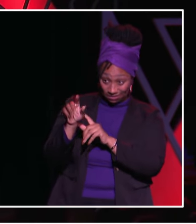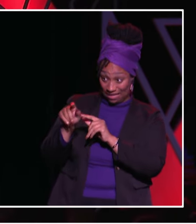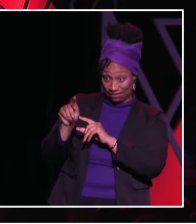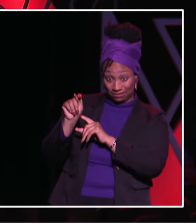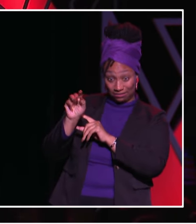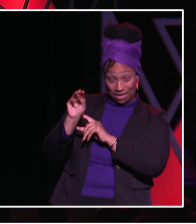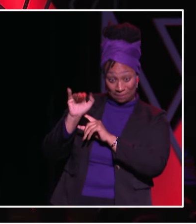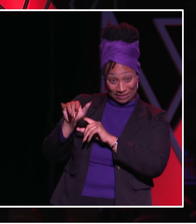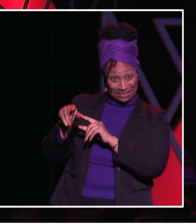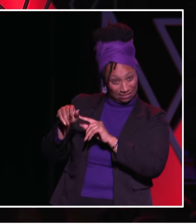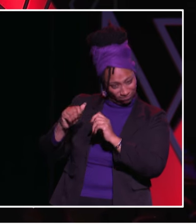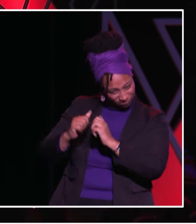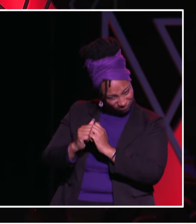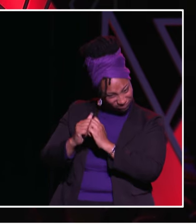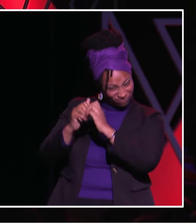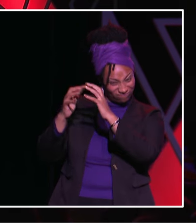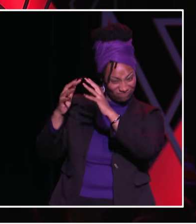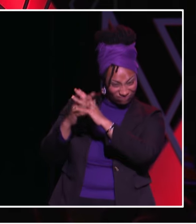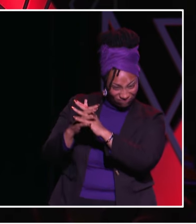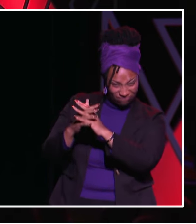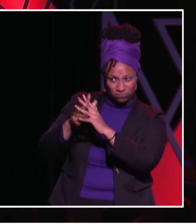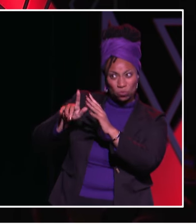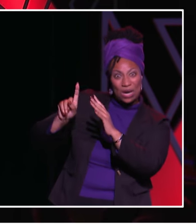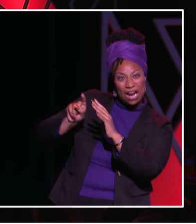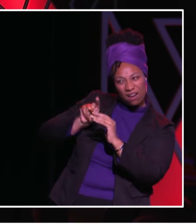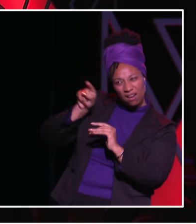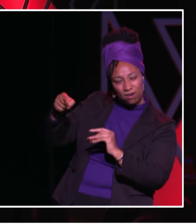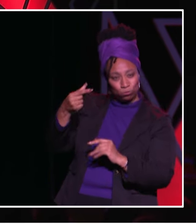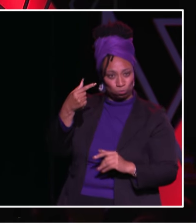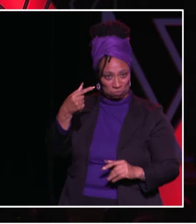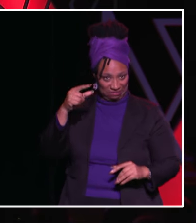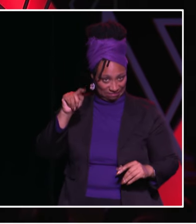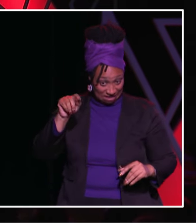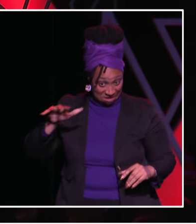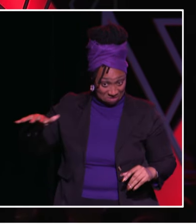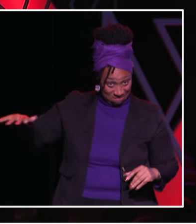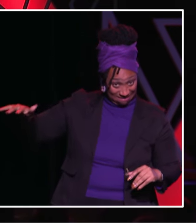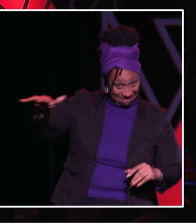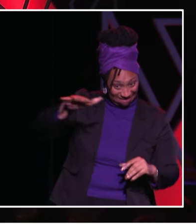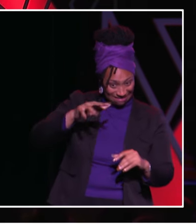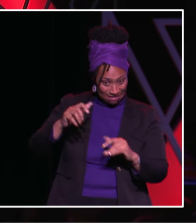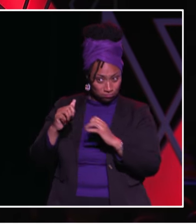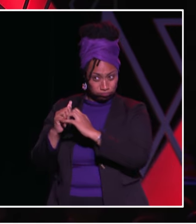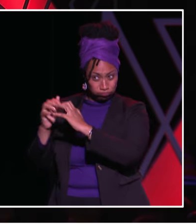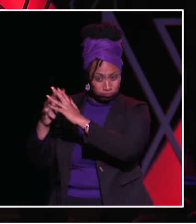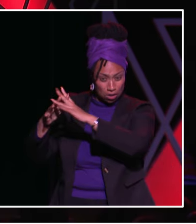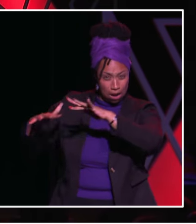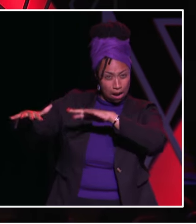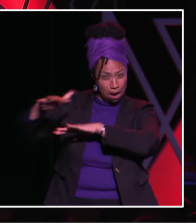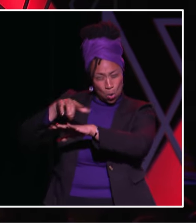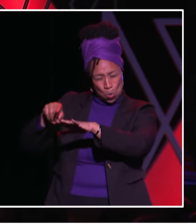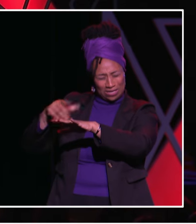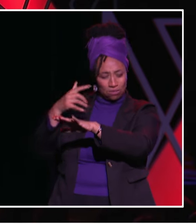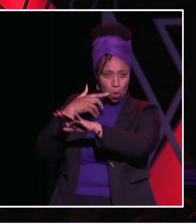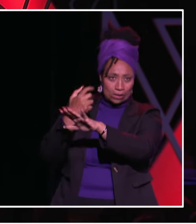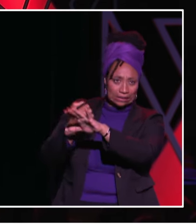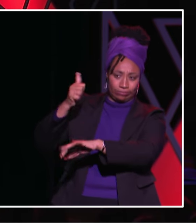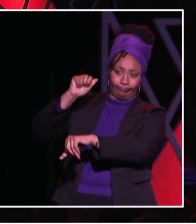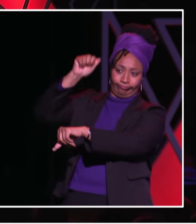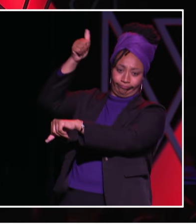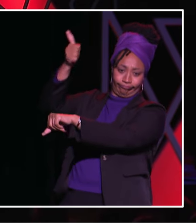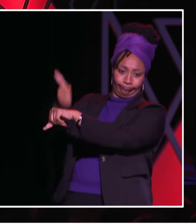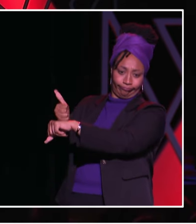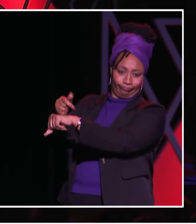house, Blues Alley is the nation's oldest continually operating jazz